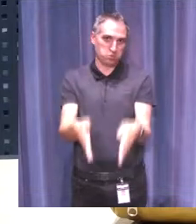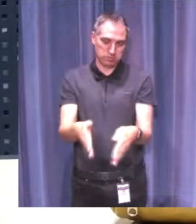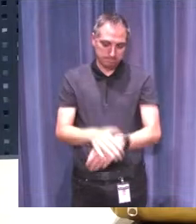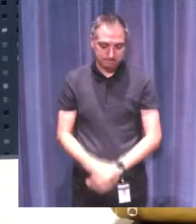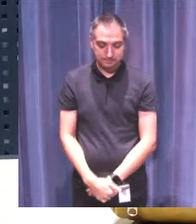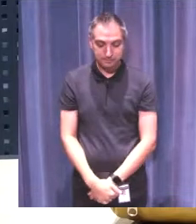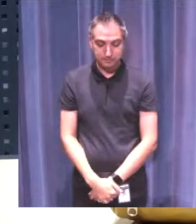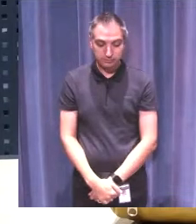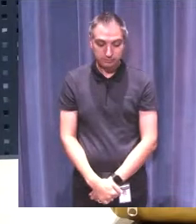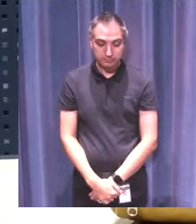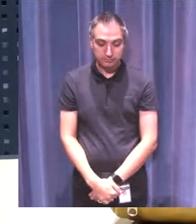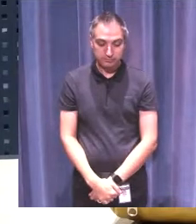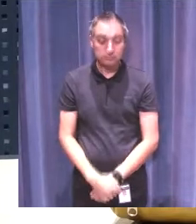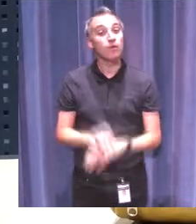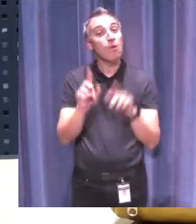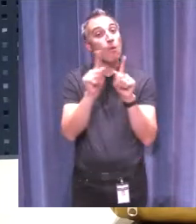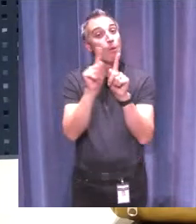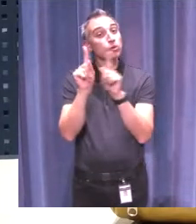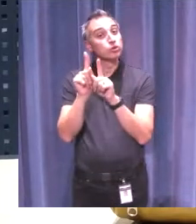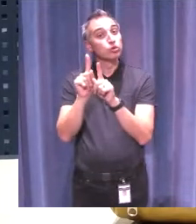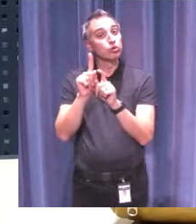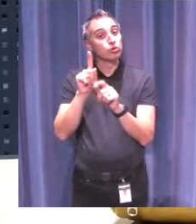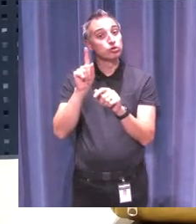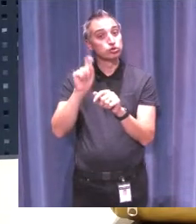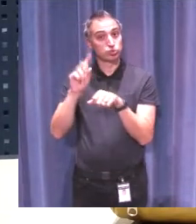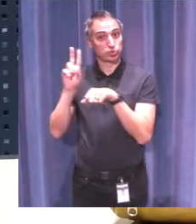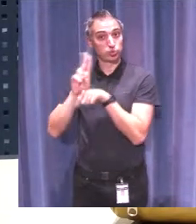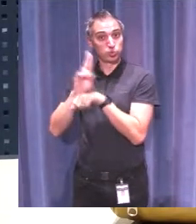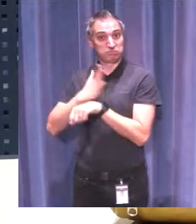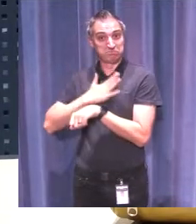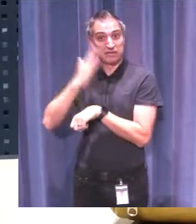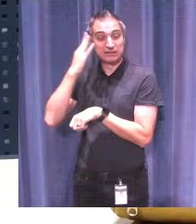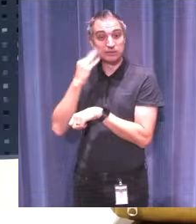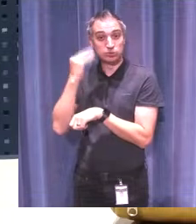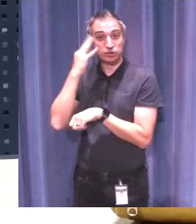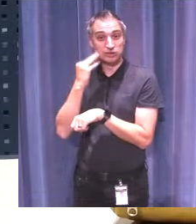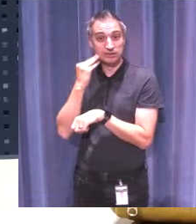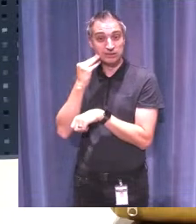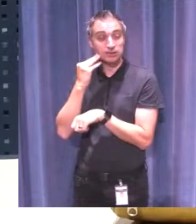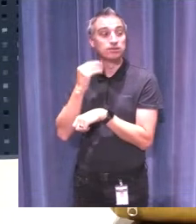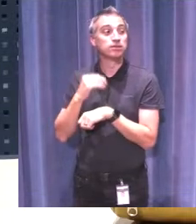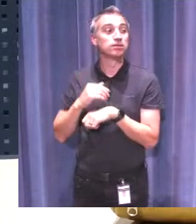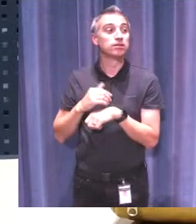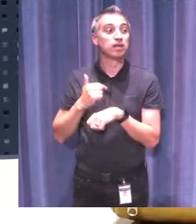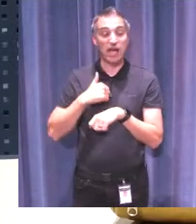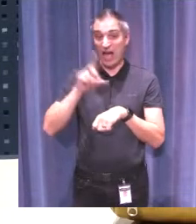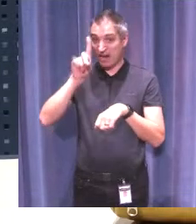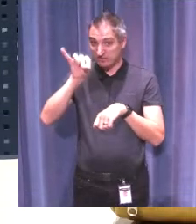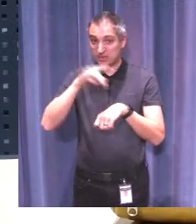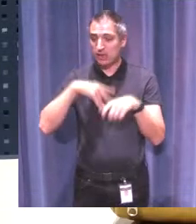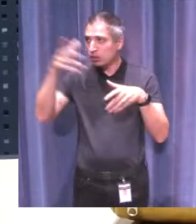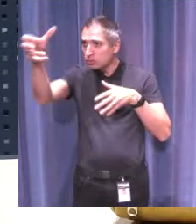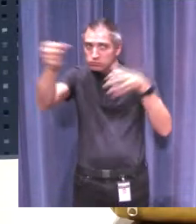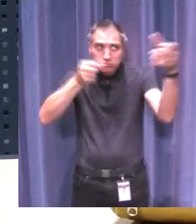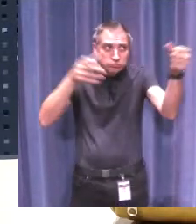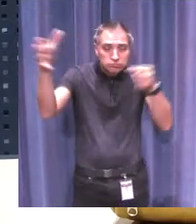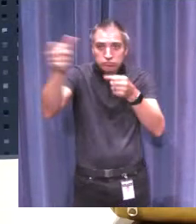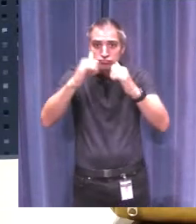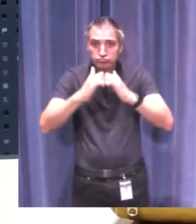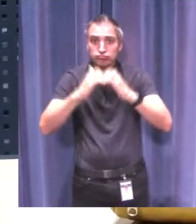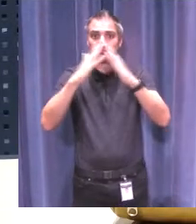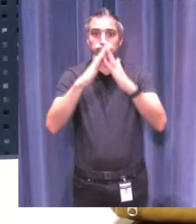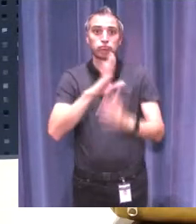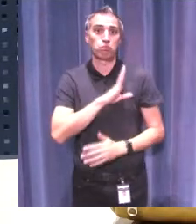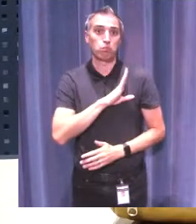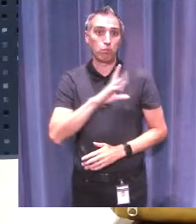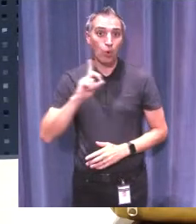Also, solicit my experience. I've put together boards. I've put together